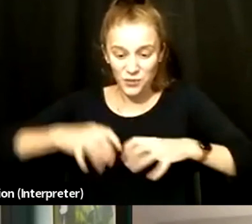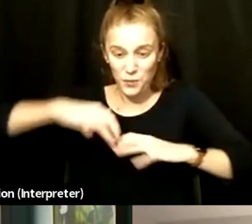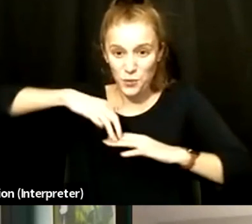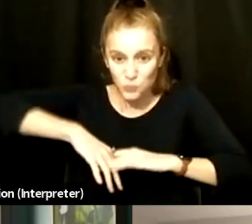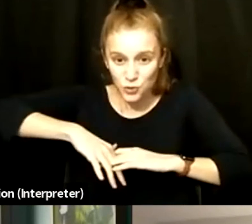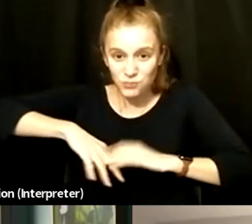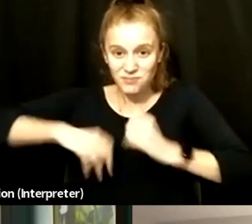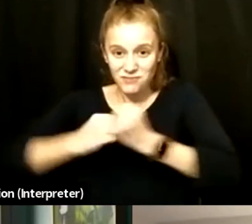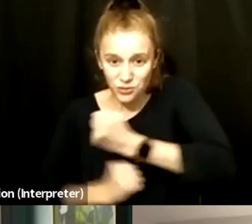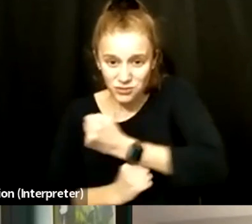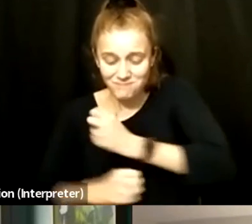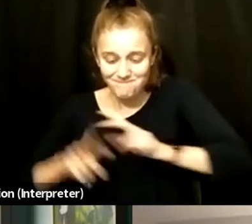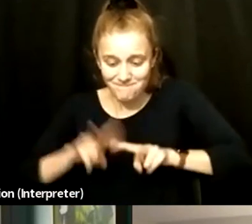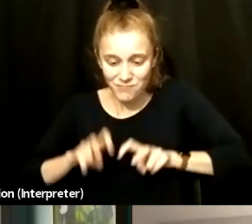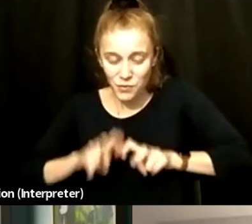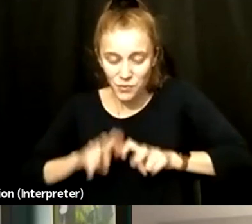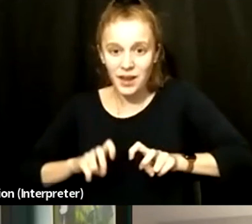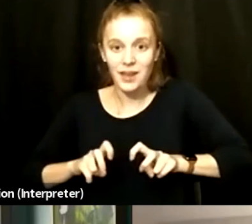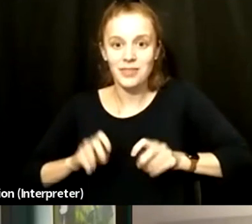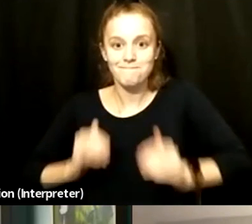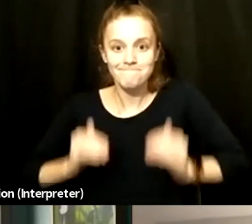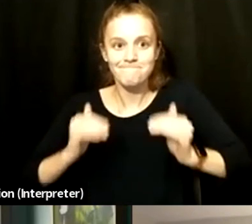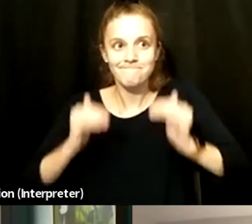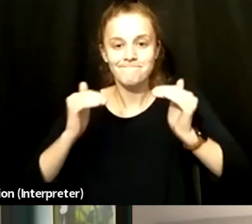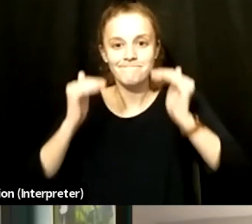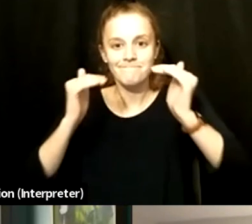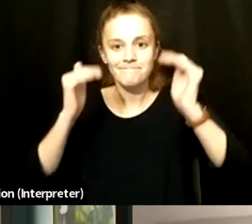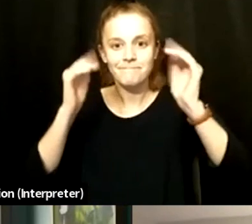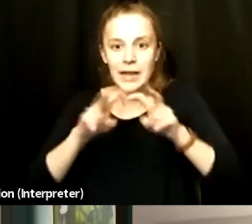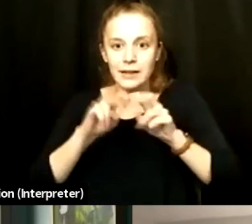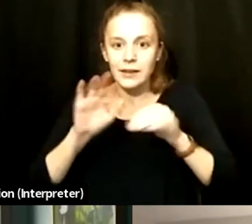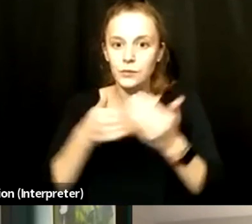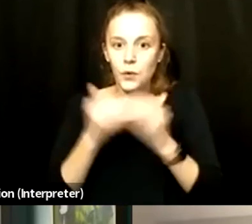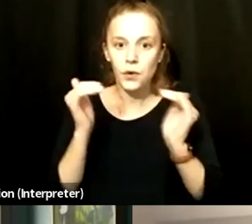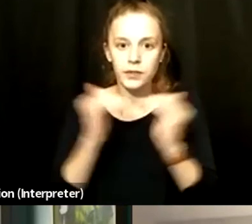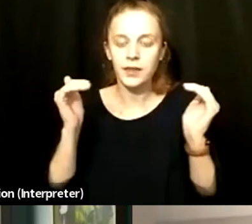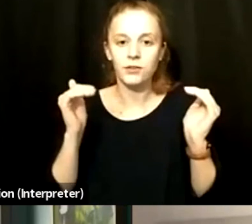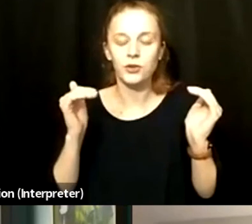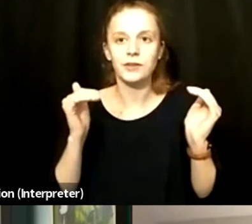inclusive of disabled people, making sure that they have decision-making roles.